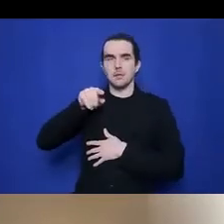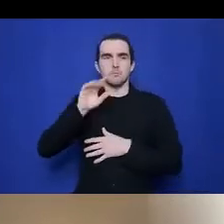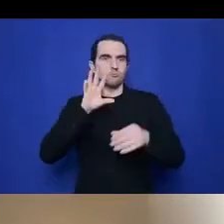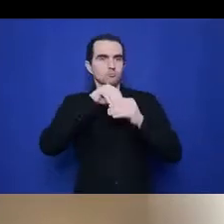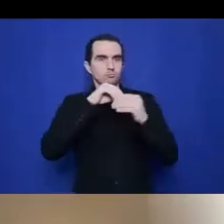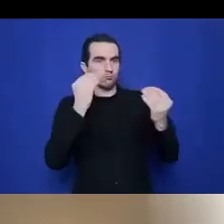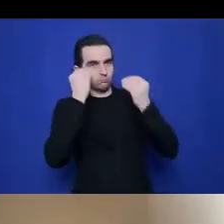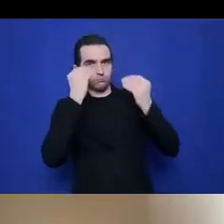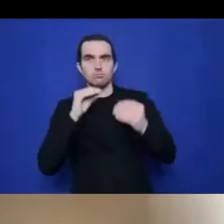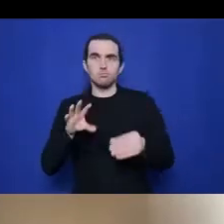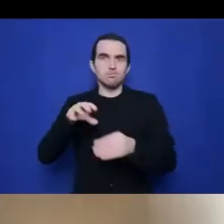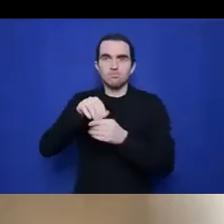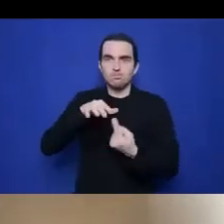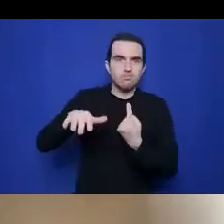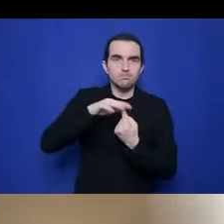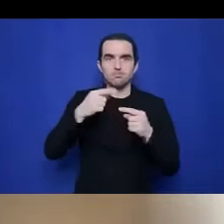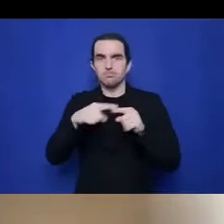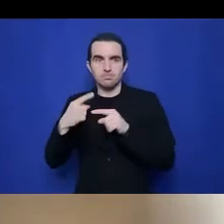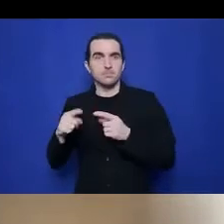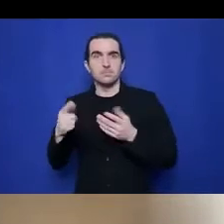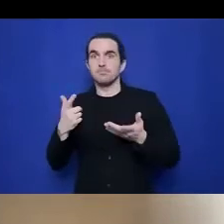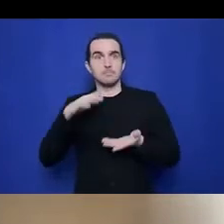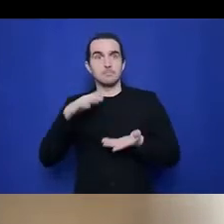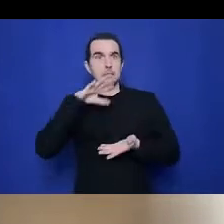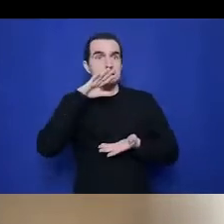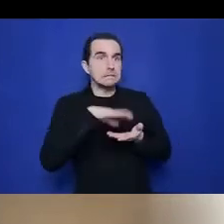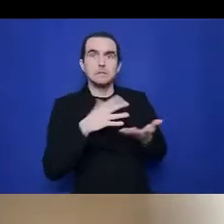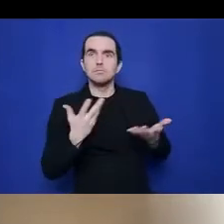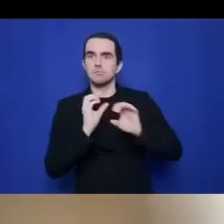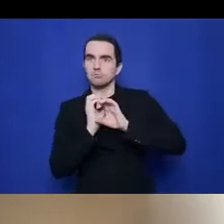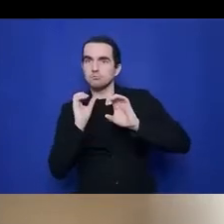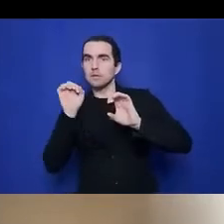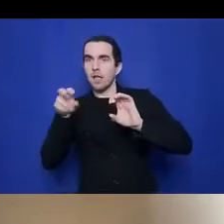accessible facilities. You can go to the next slide.